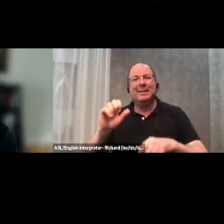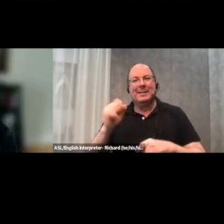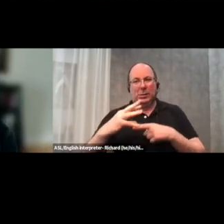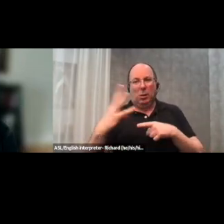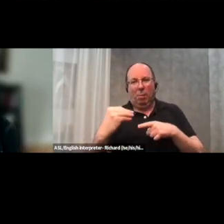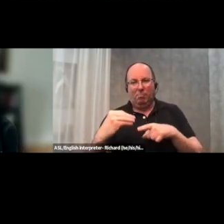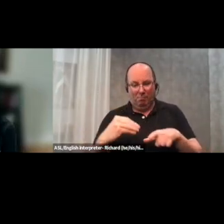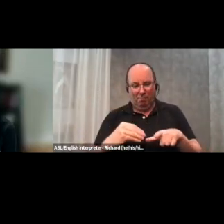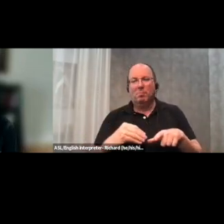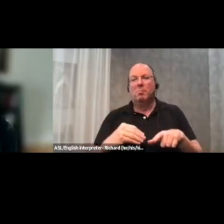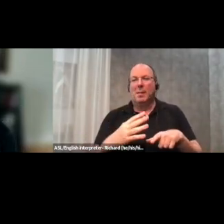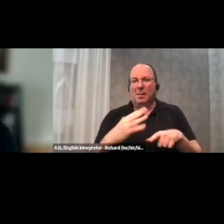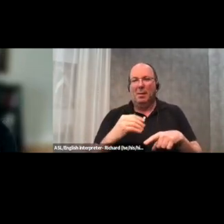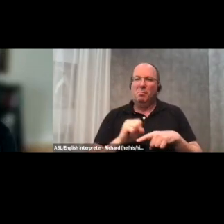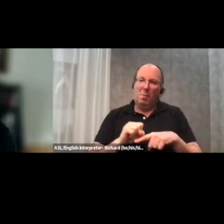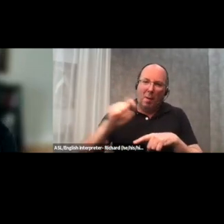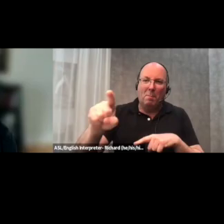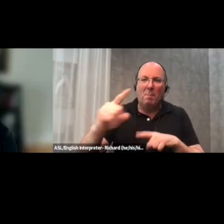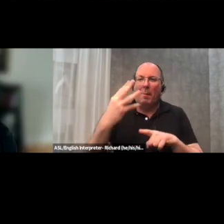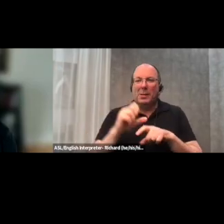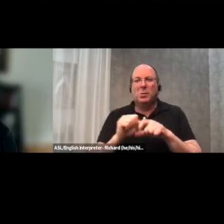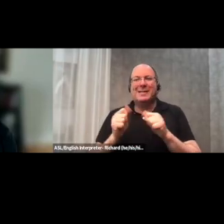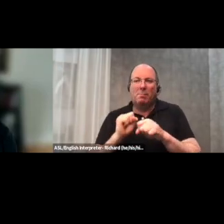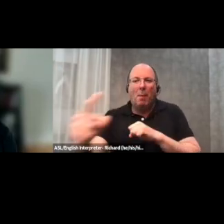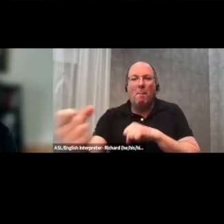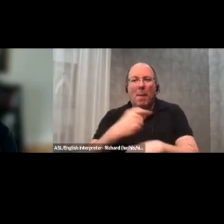involve, no risk of STIs.